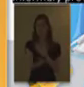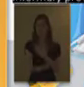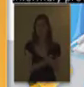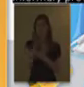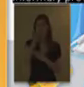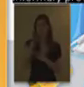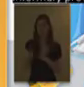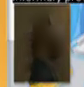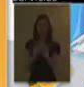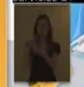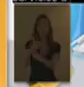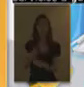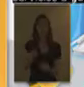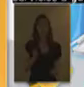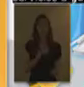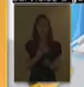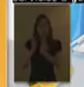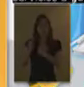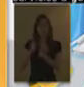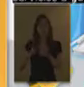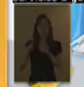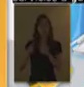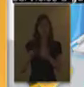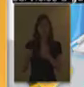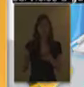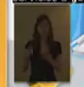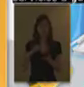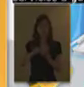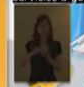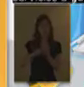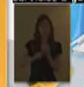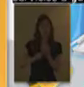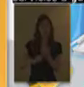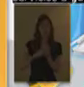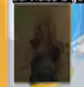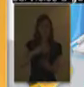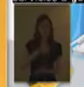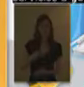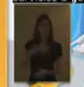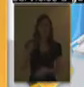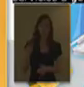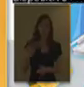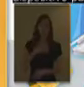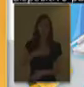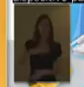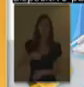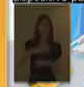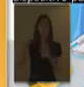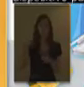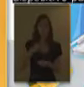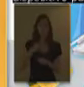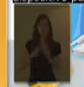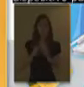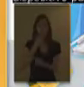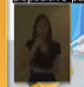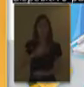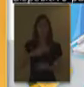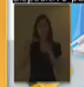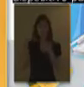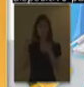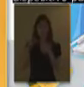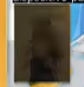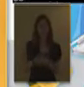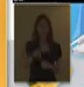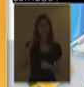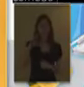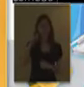information through different services, and With this interface, it can be more